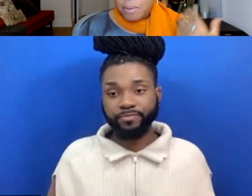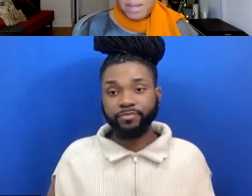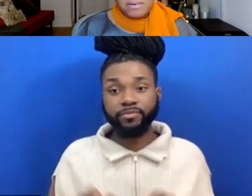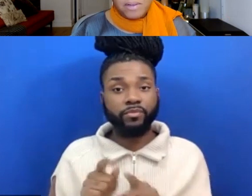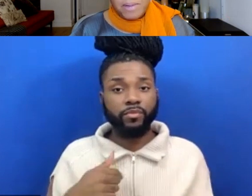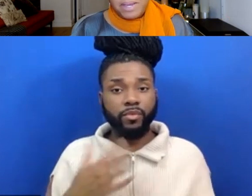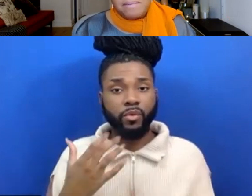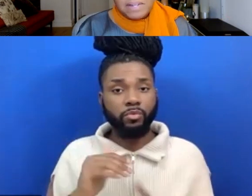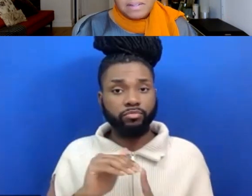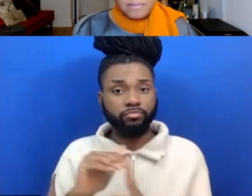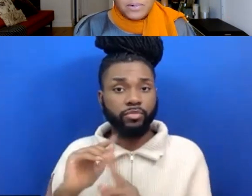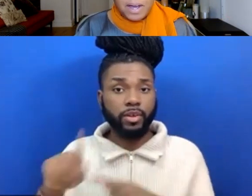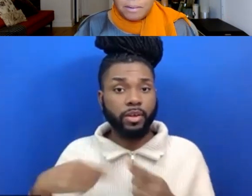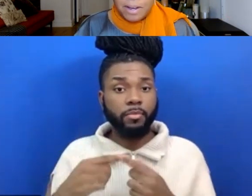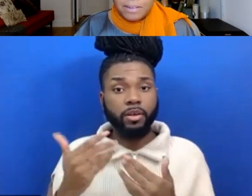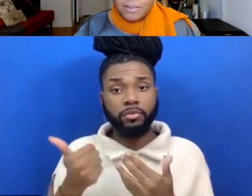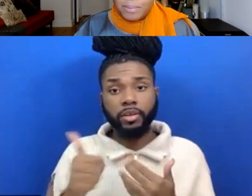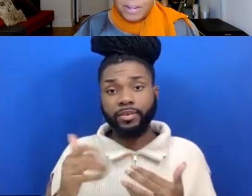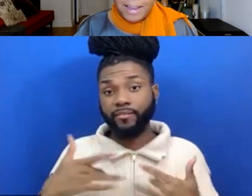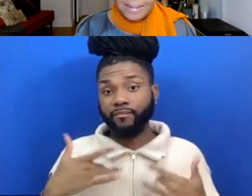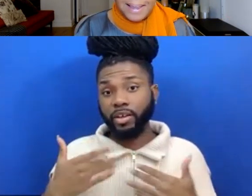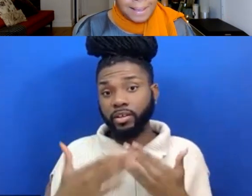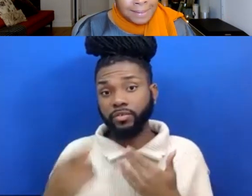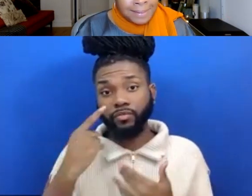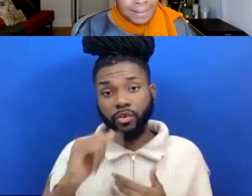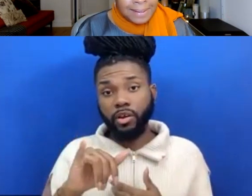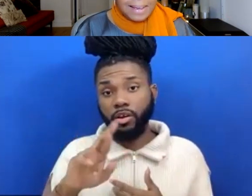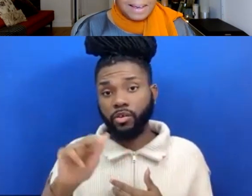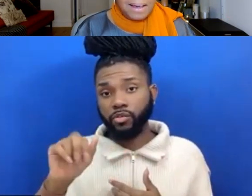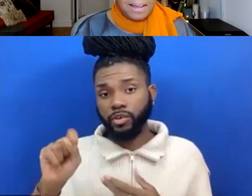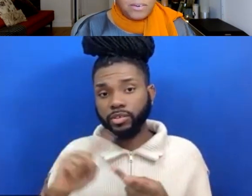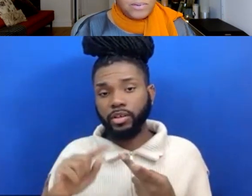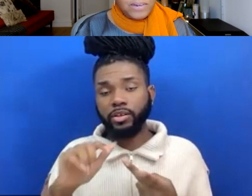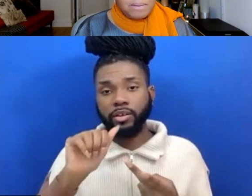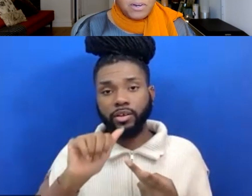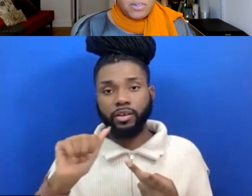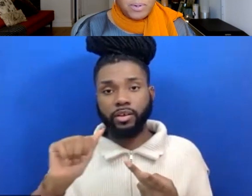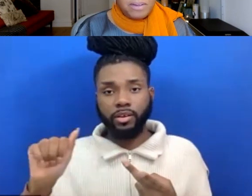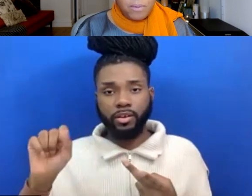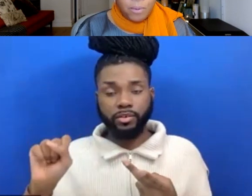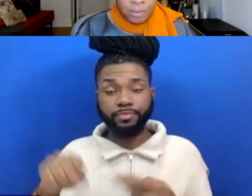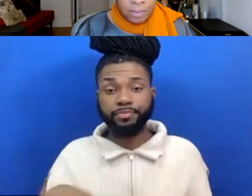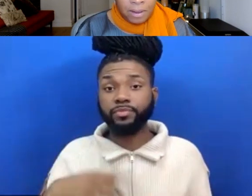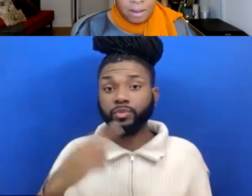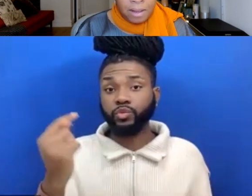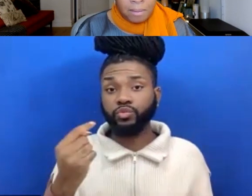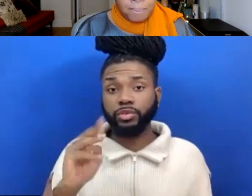send a reminder of upcoming events for IRAS and Triple ADS. On Tuesday, March